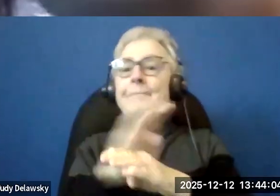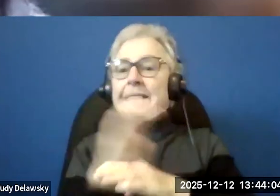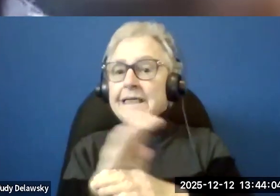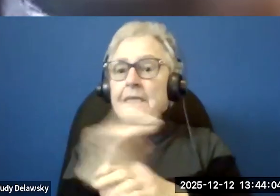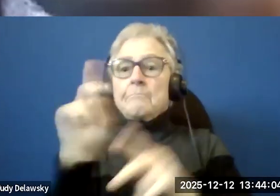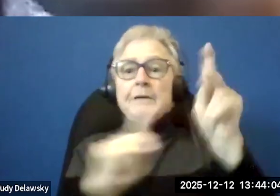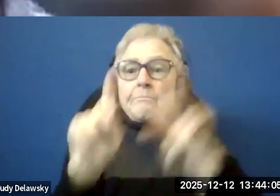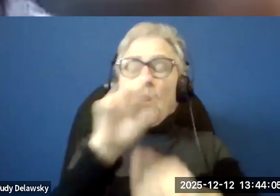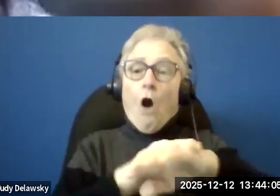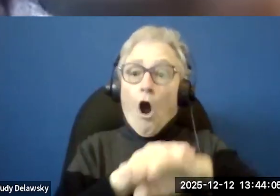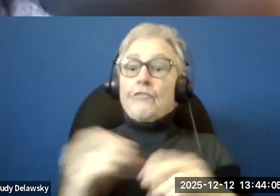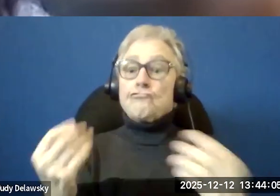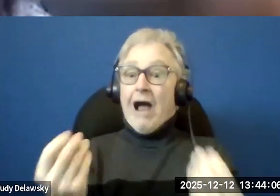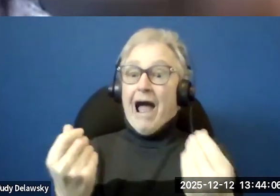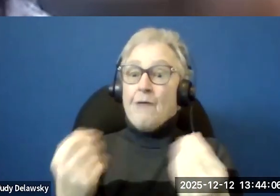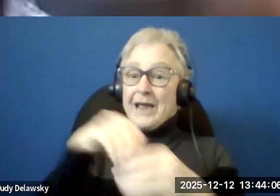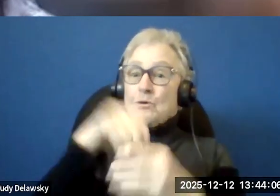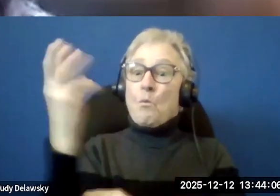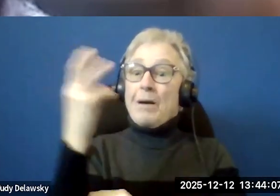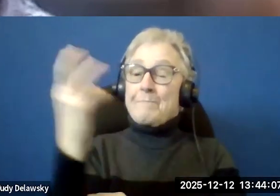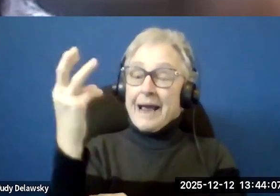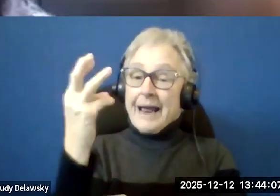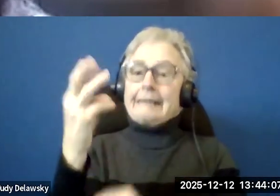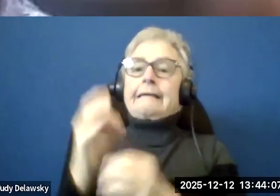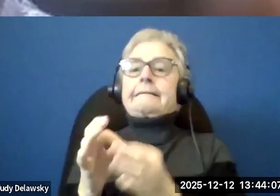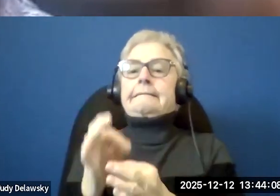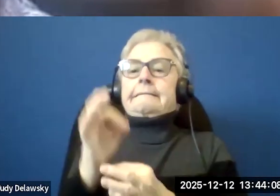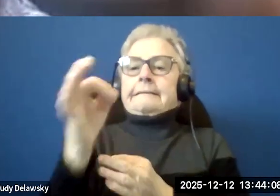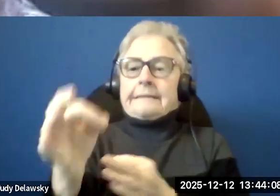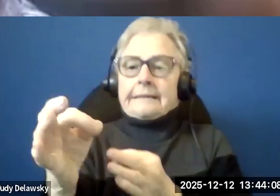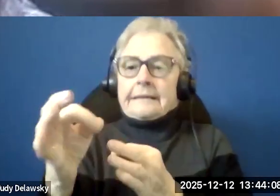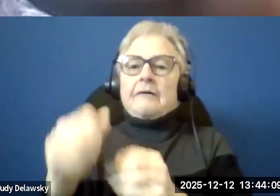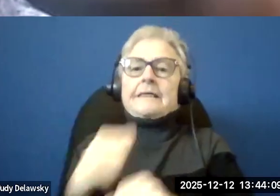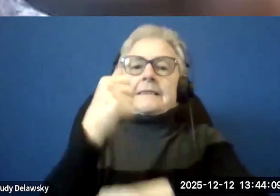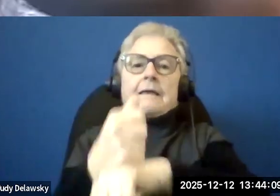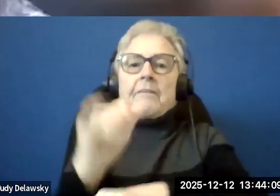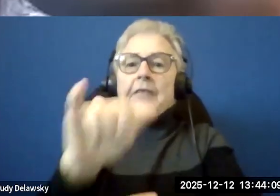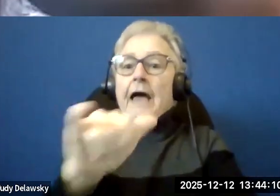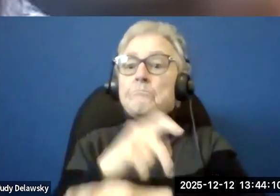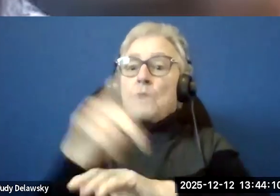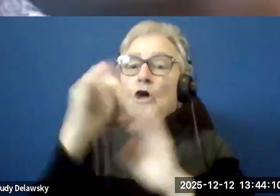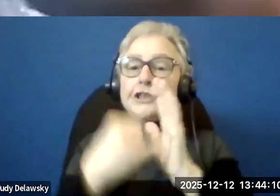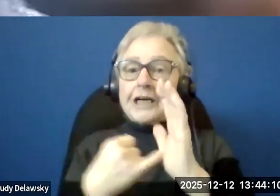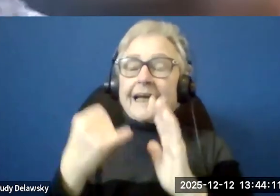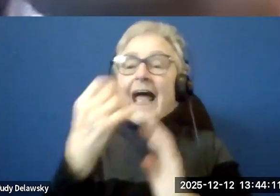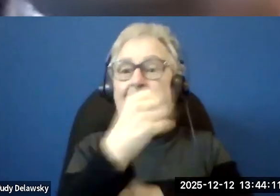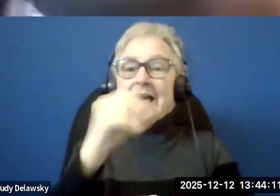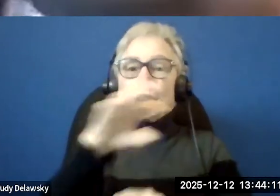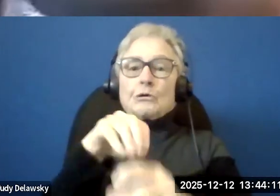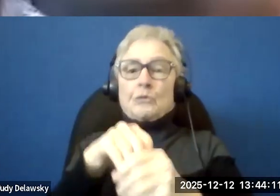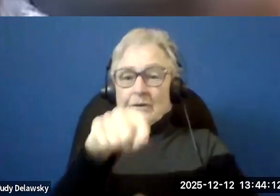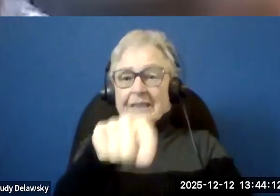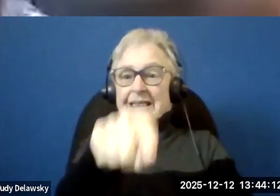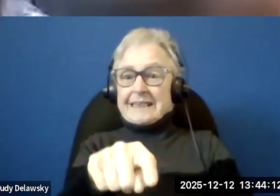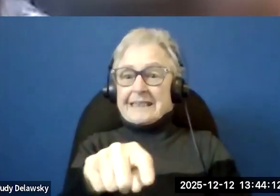the ground in Winnipeg, we delayed the launch of the project, including this webinar, I think about 6 or